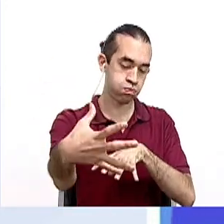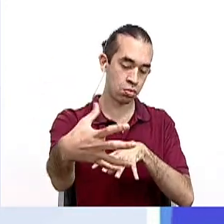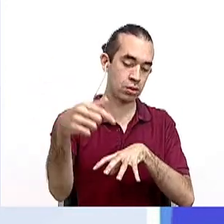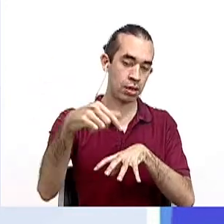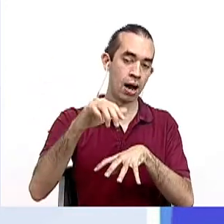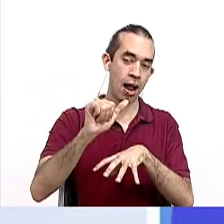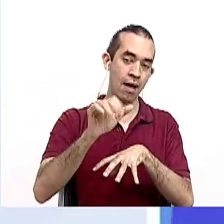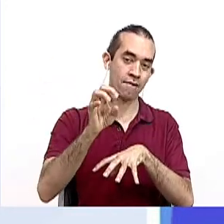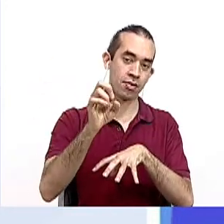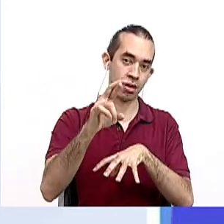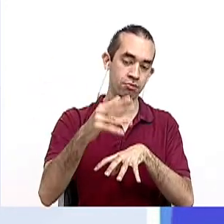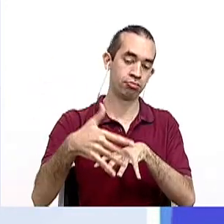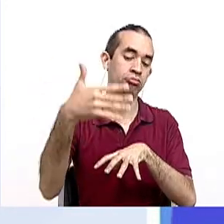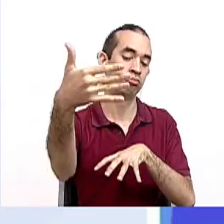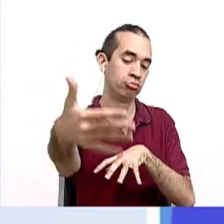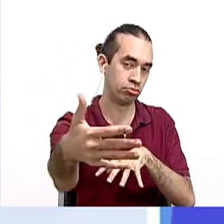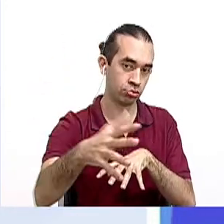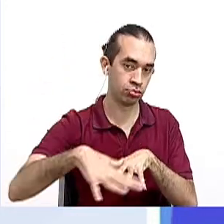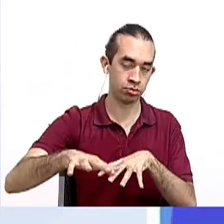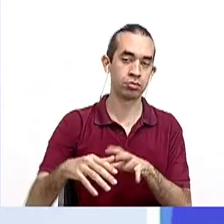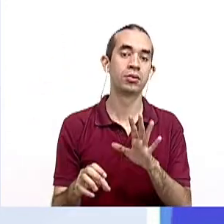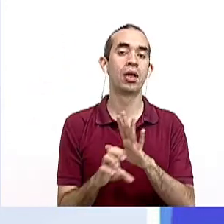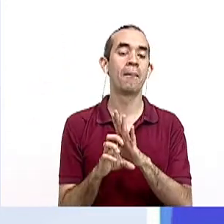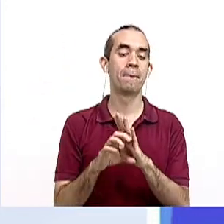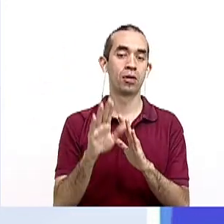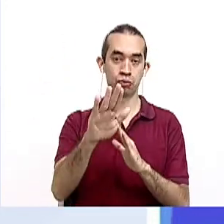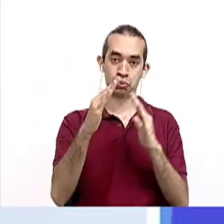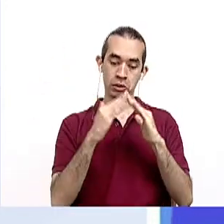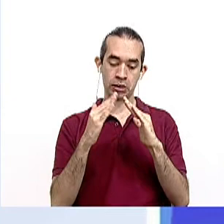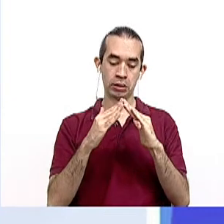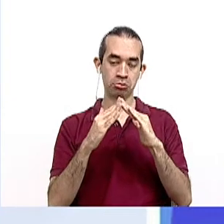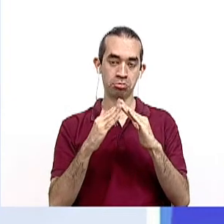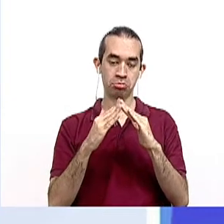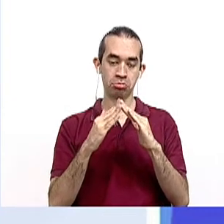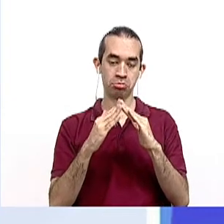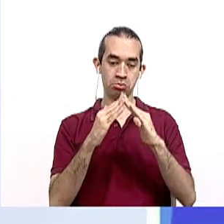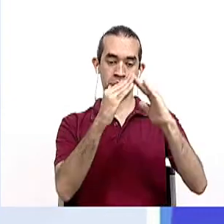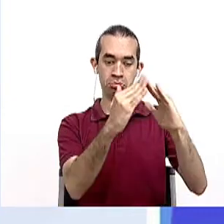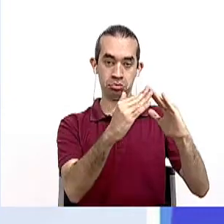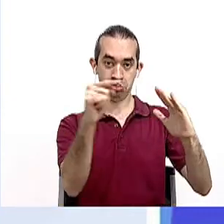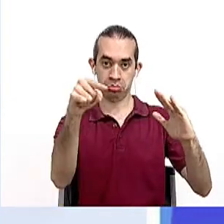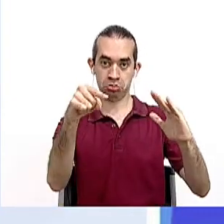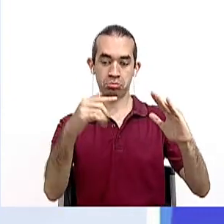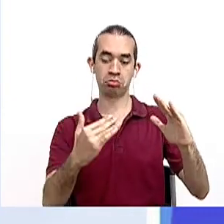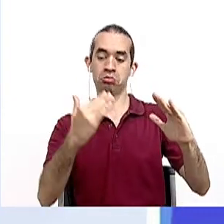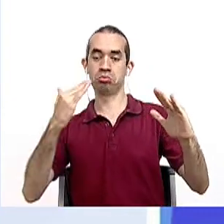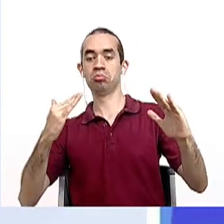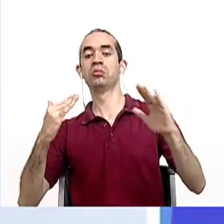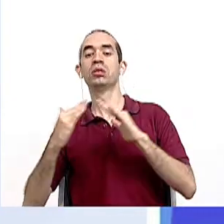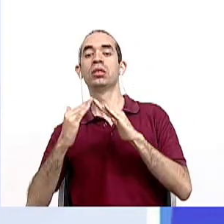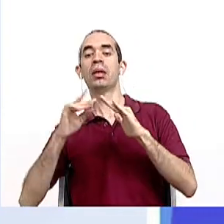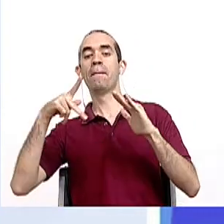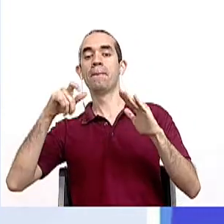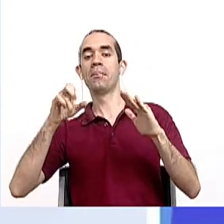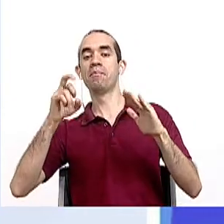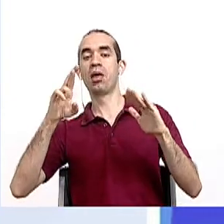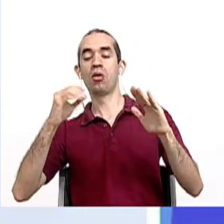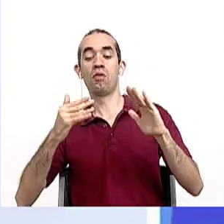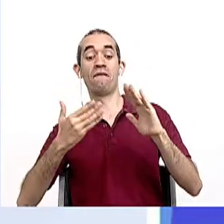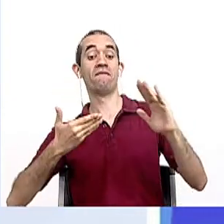is after Pedro's house, for example. Okay, so it's something to give